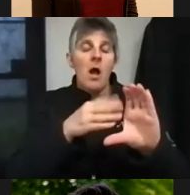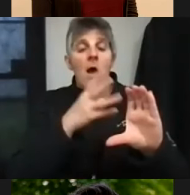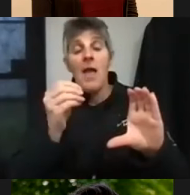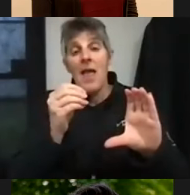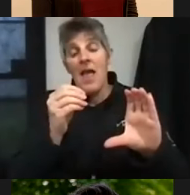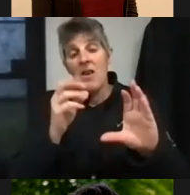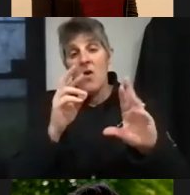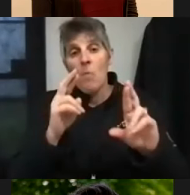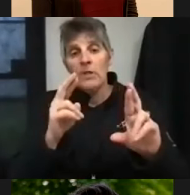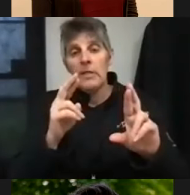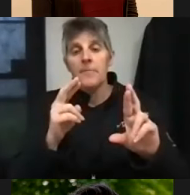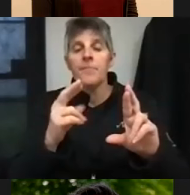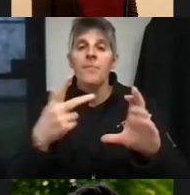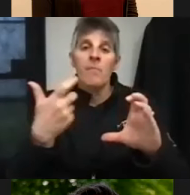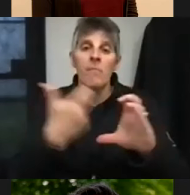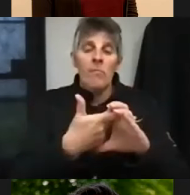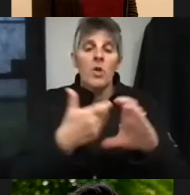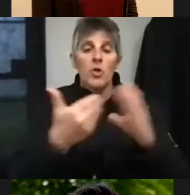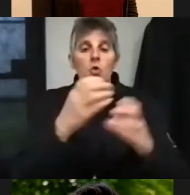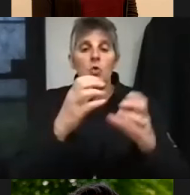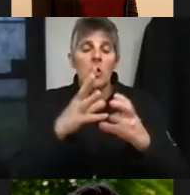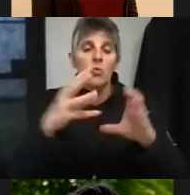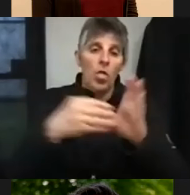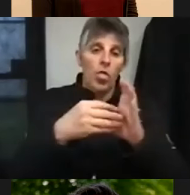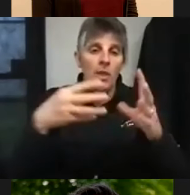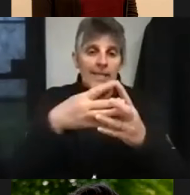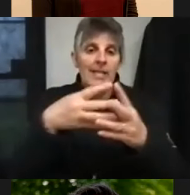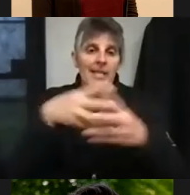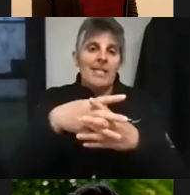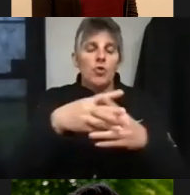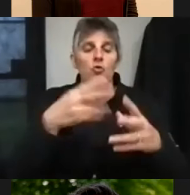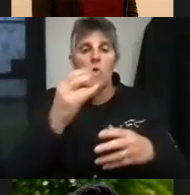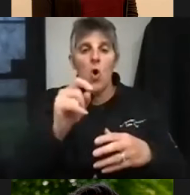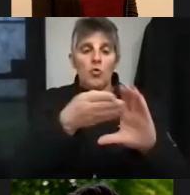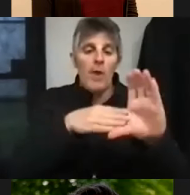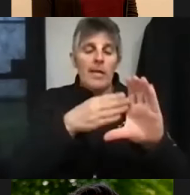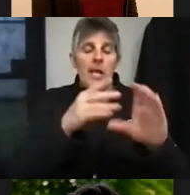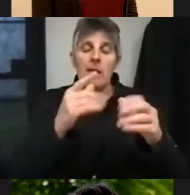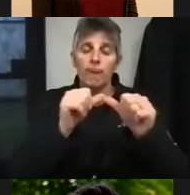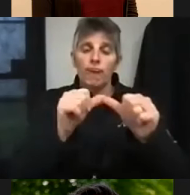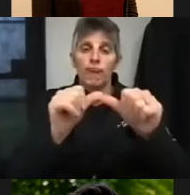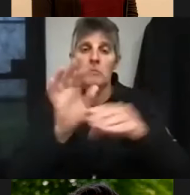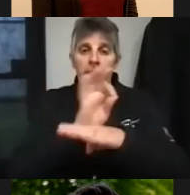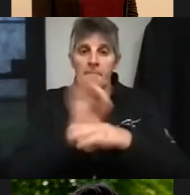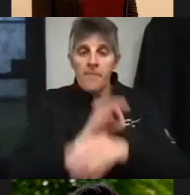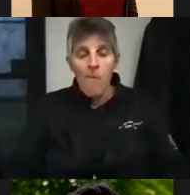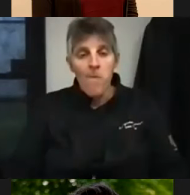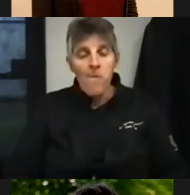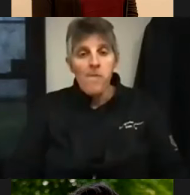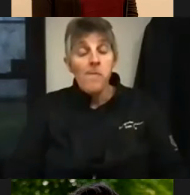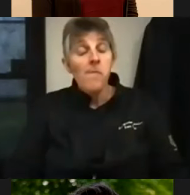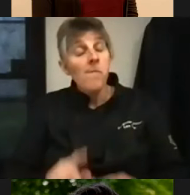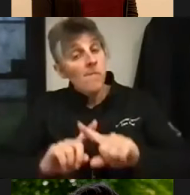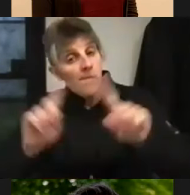hopefully the transplanted cells will integrate into the host retina and restore function. On the other